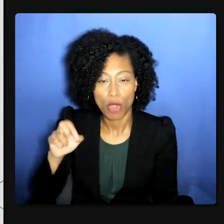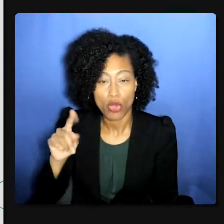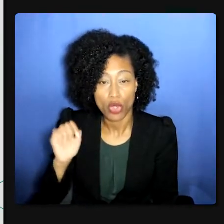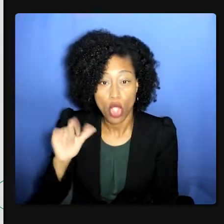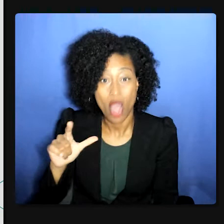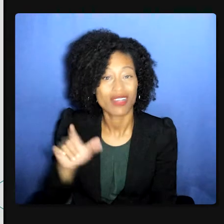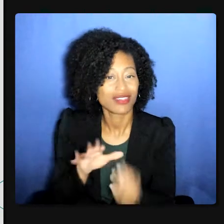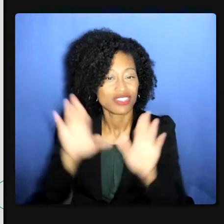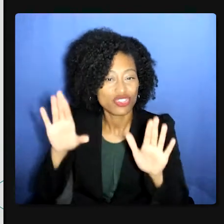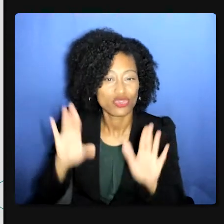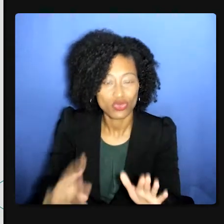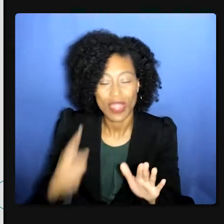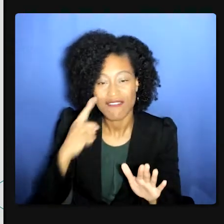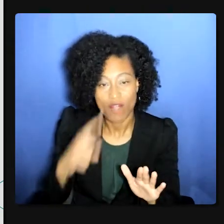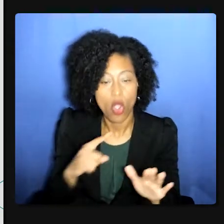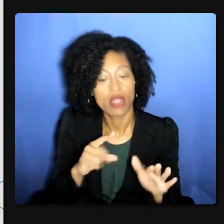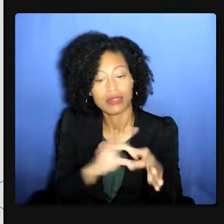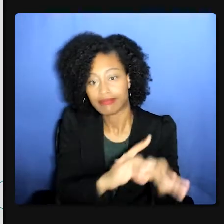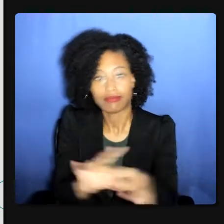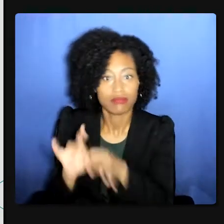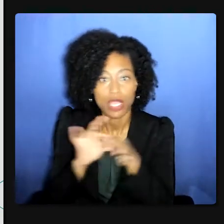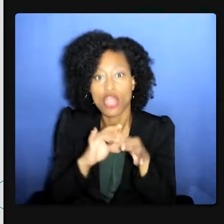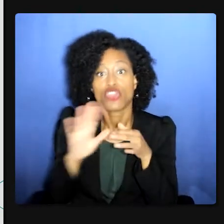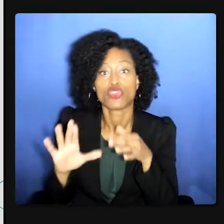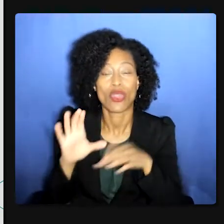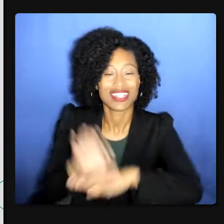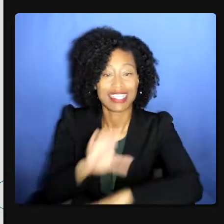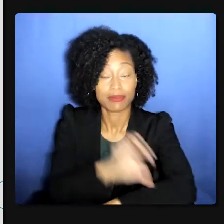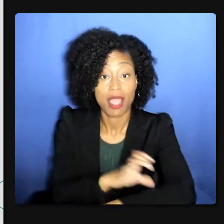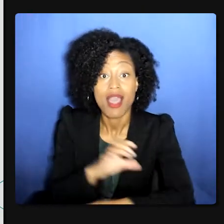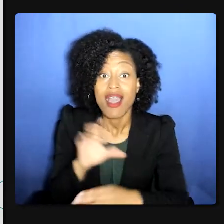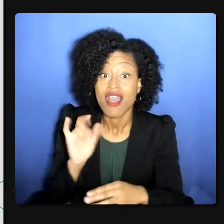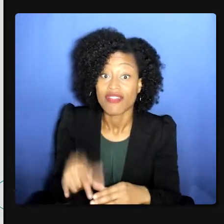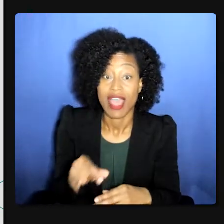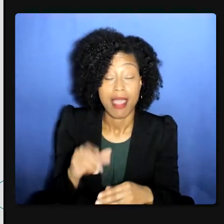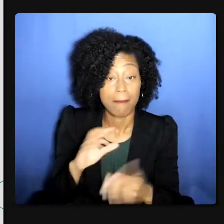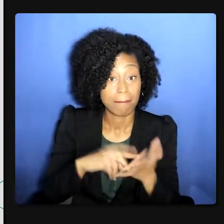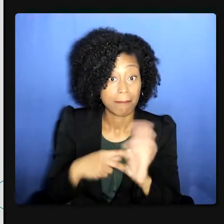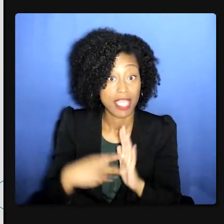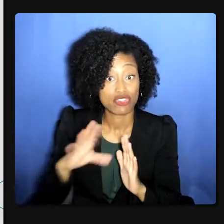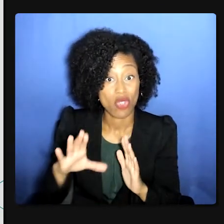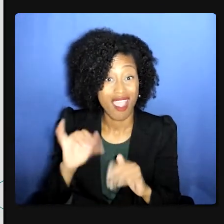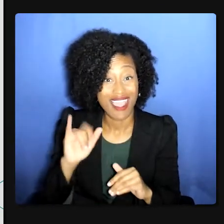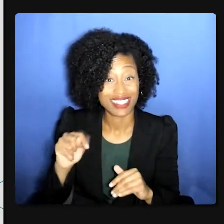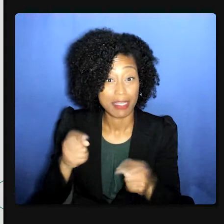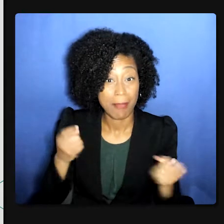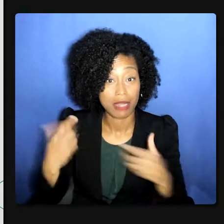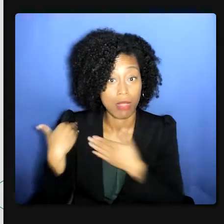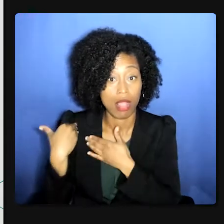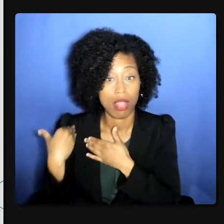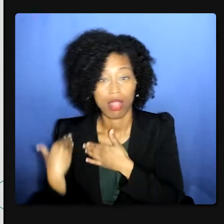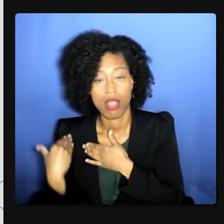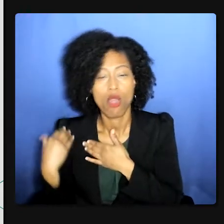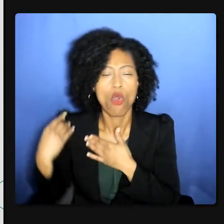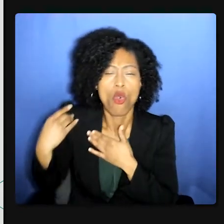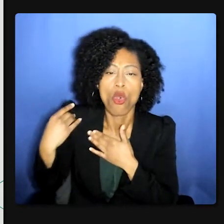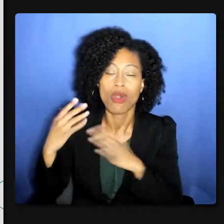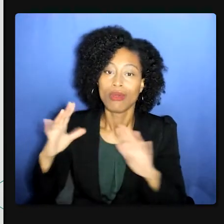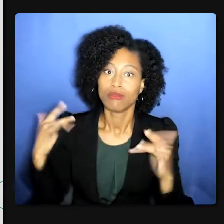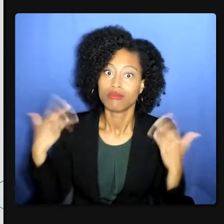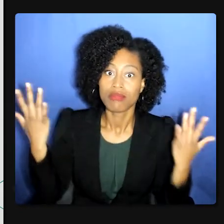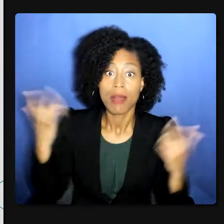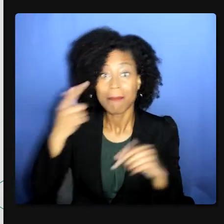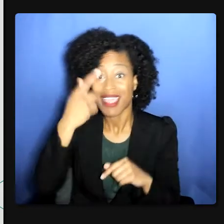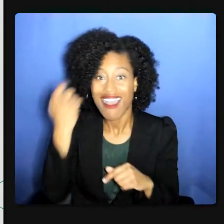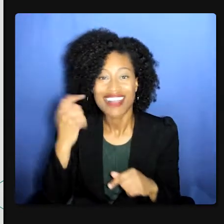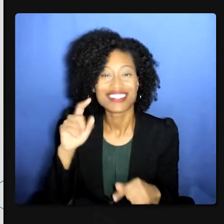quality interactivity with your desktops. Now, this helps relieve your IT management burden in a few important ways. Fleet management